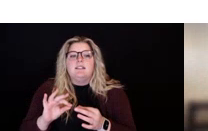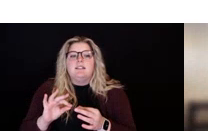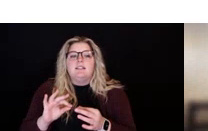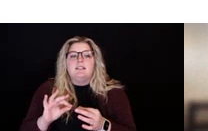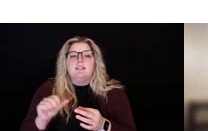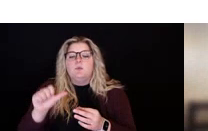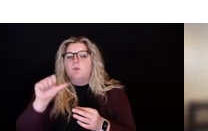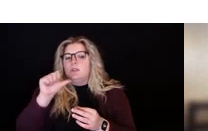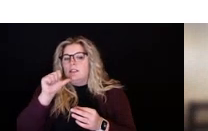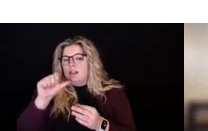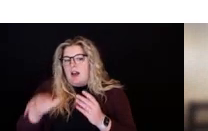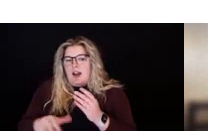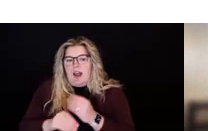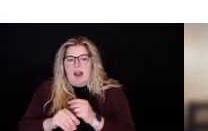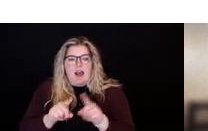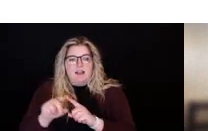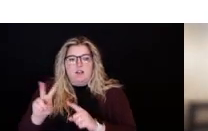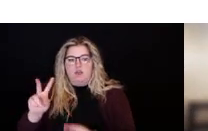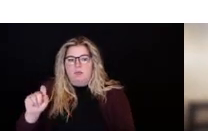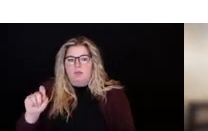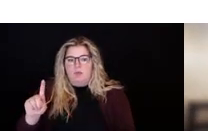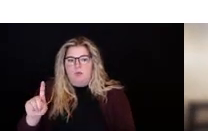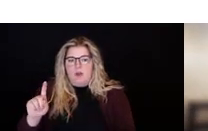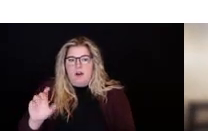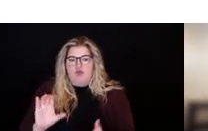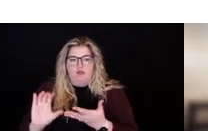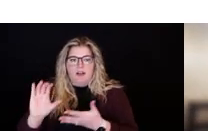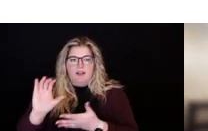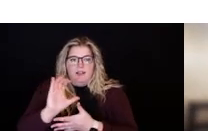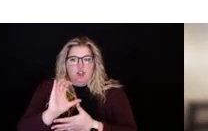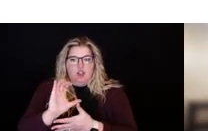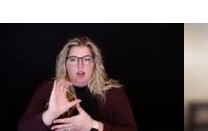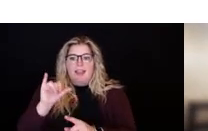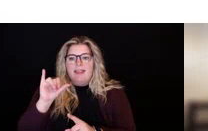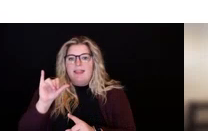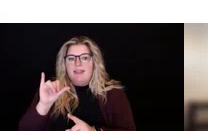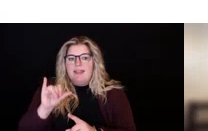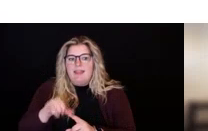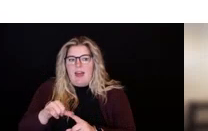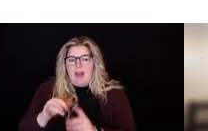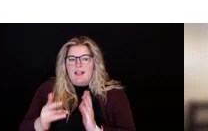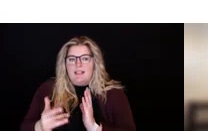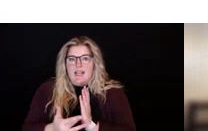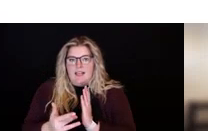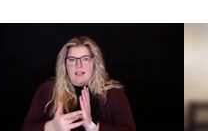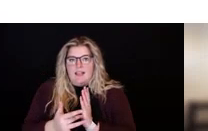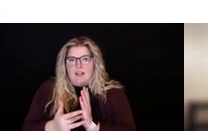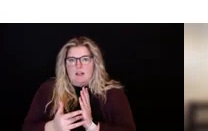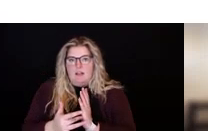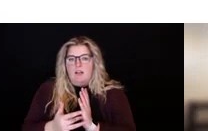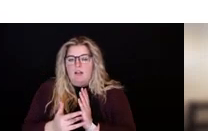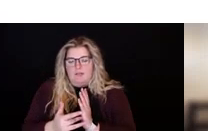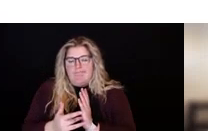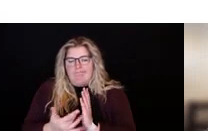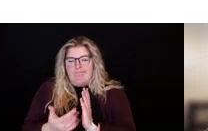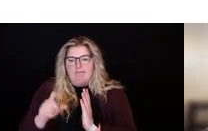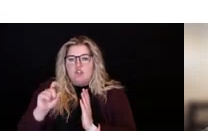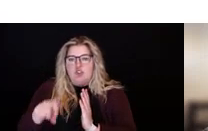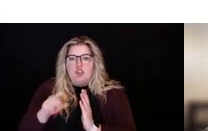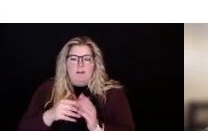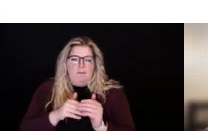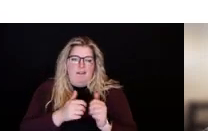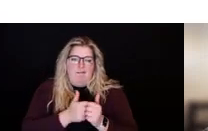a 2.1 criterion. That was something that was a technique that should have been followed previously.